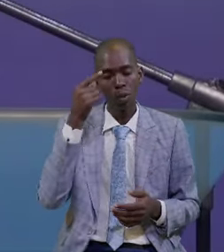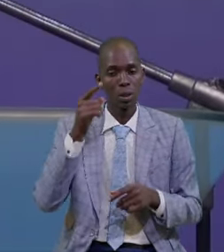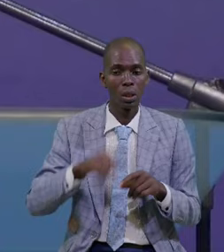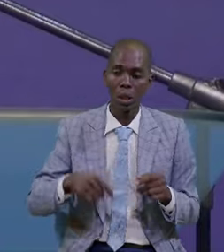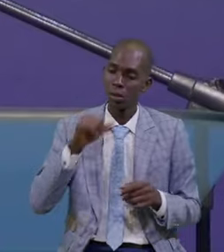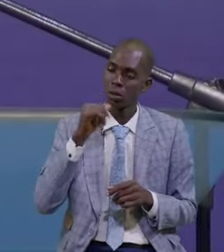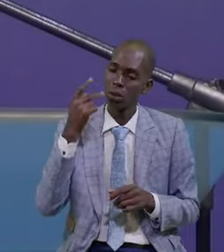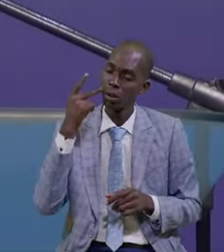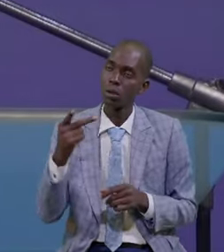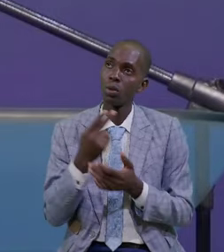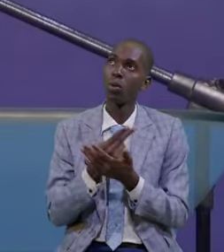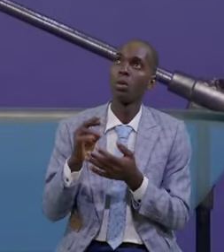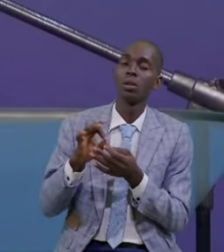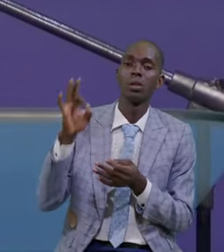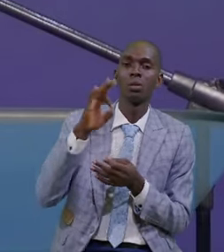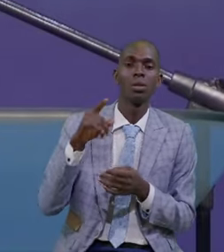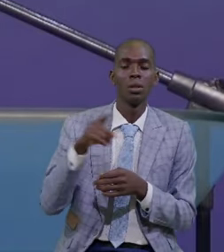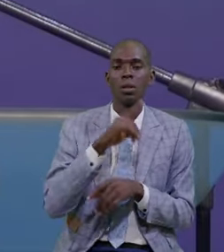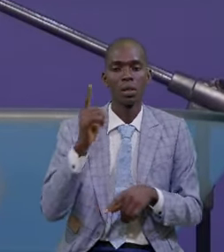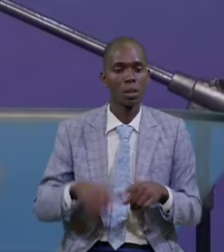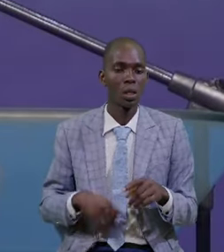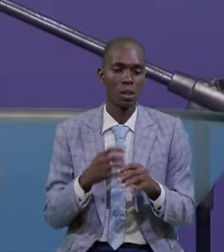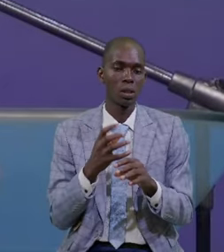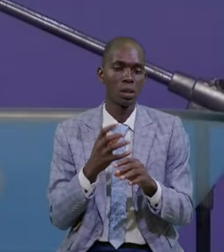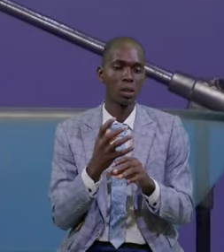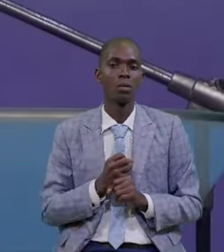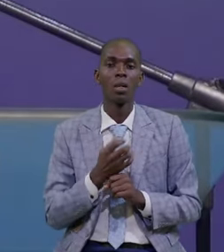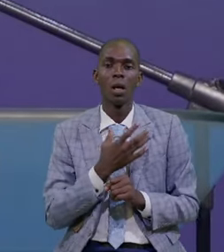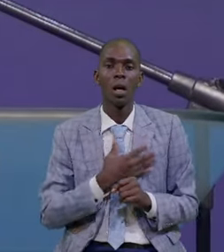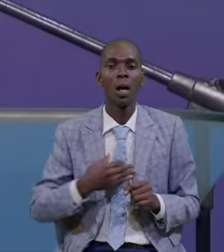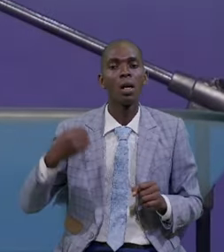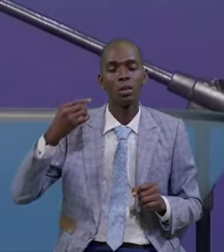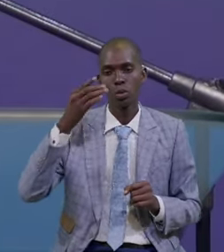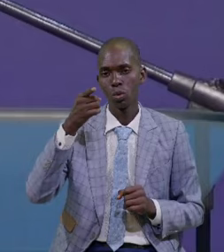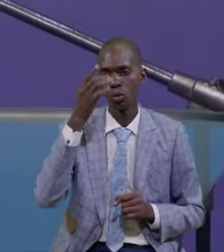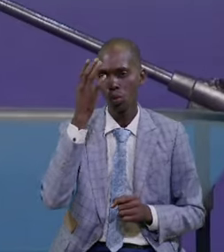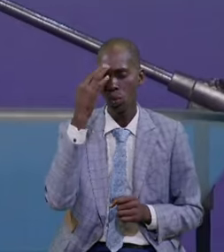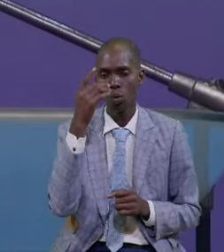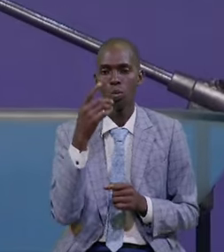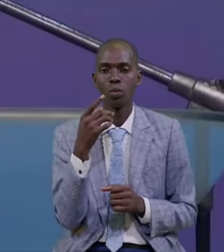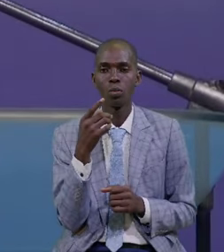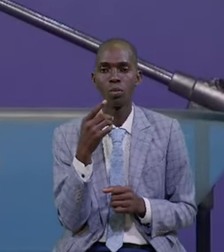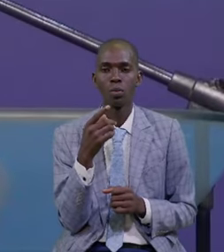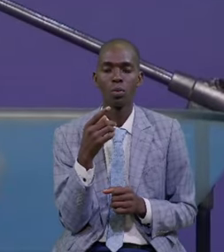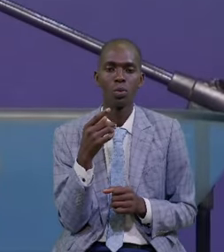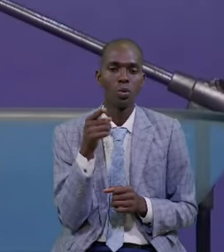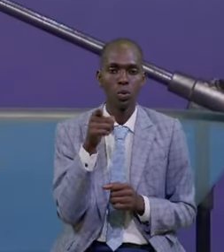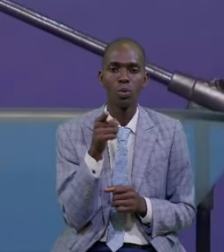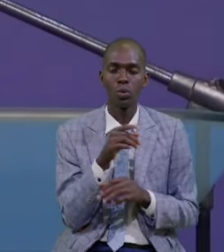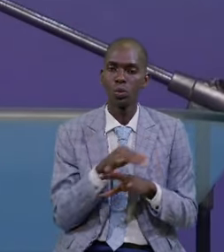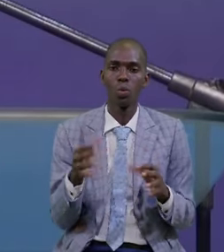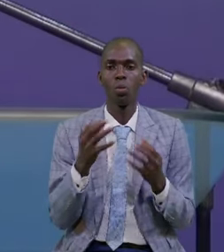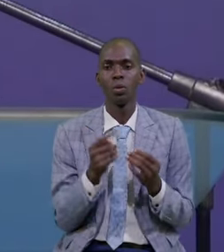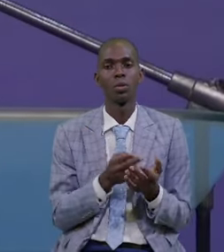Holy Ghost, they cannot receive, and of course they don't want the truth. So the Spirit